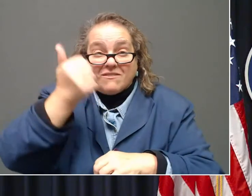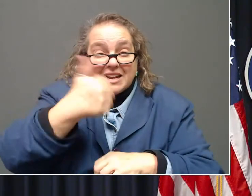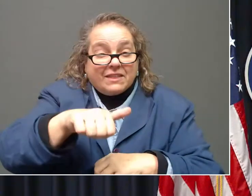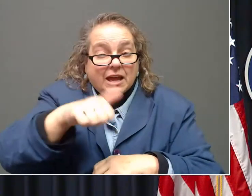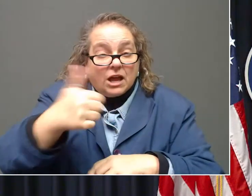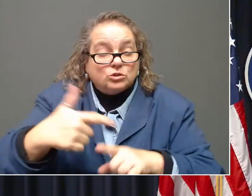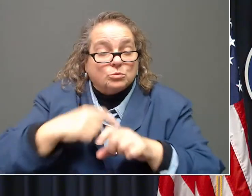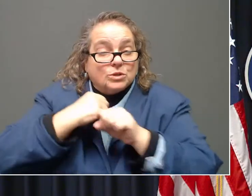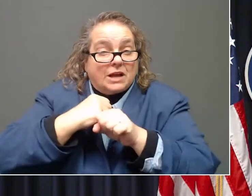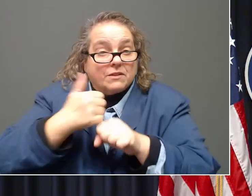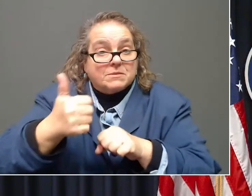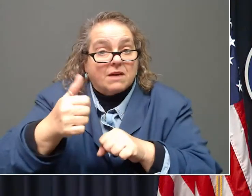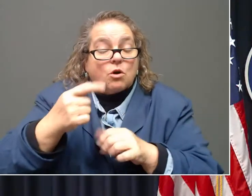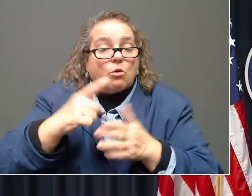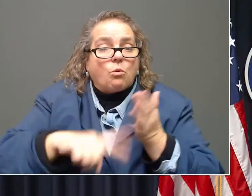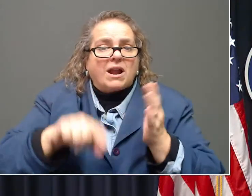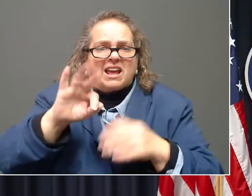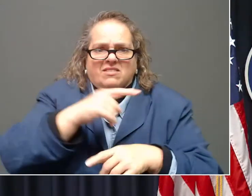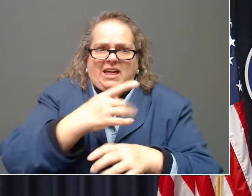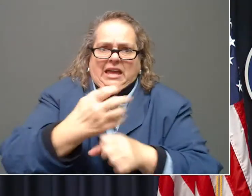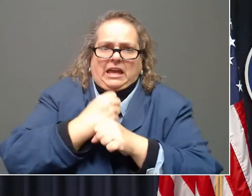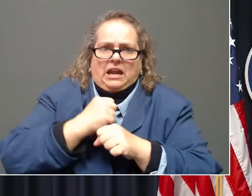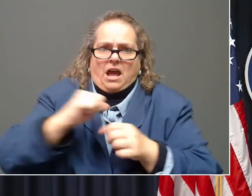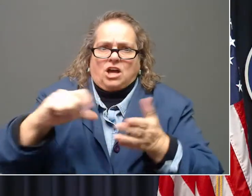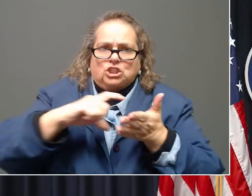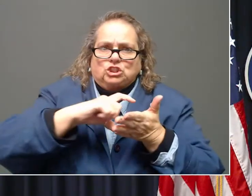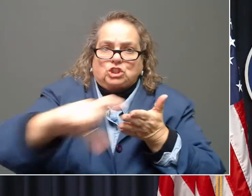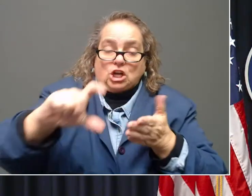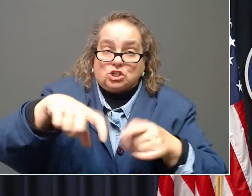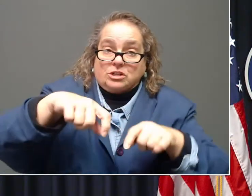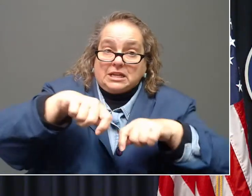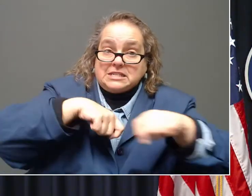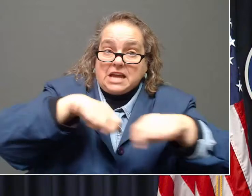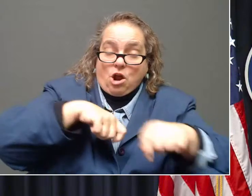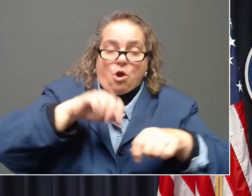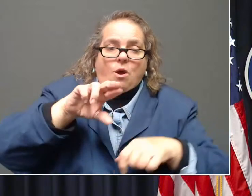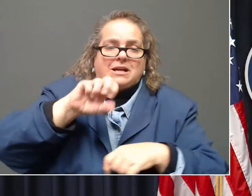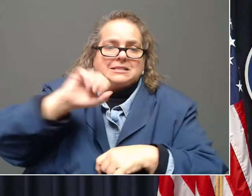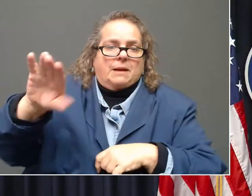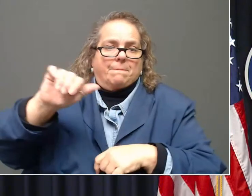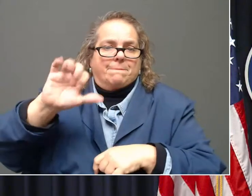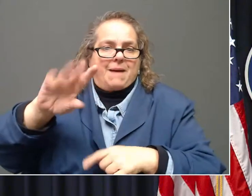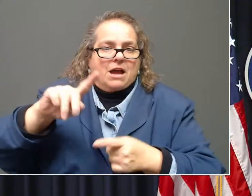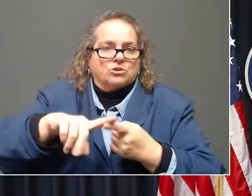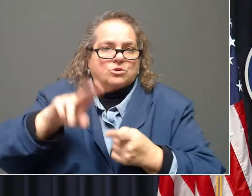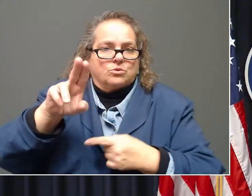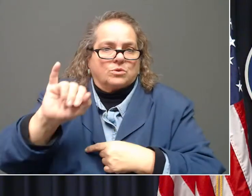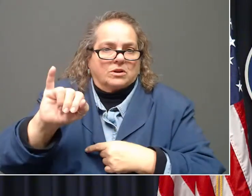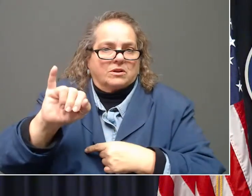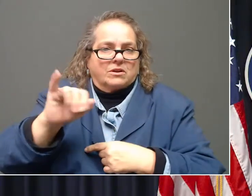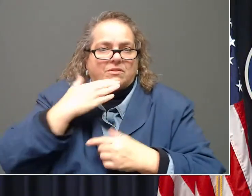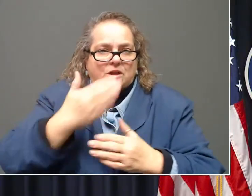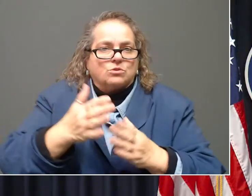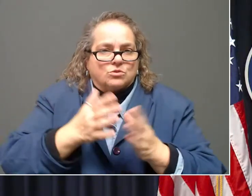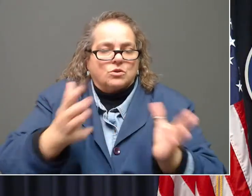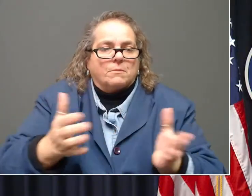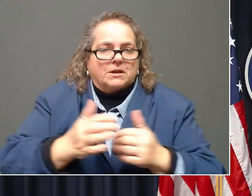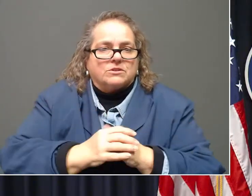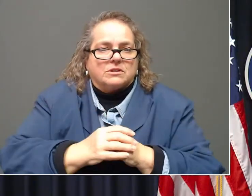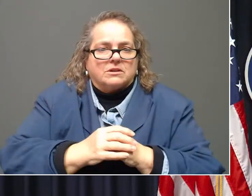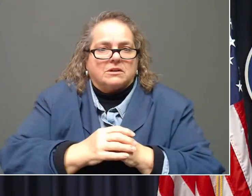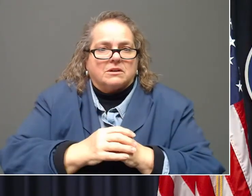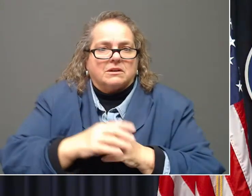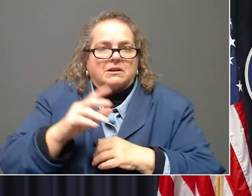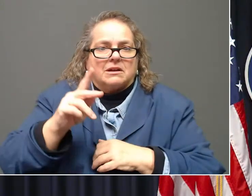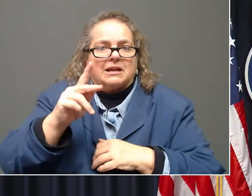Good afternoon. Thank you so much. I'm actually doing a story with the Better Business Bureau about what Amy Covich was speaking about today. They're